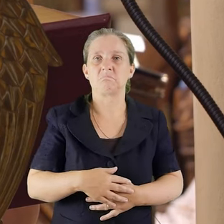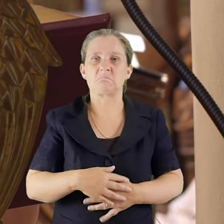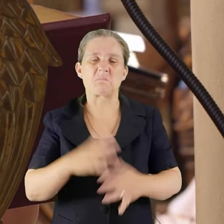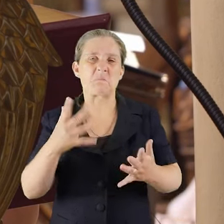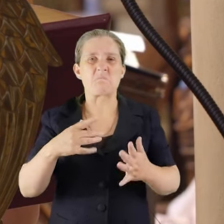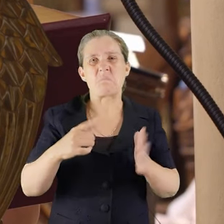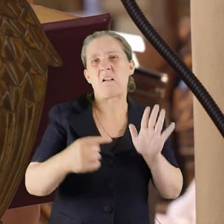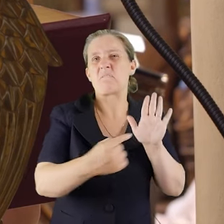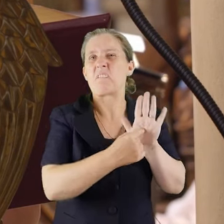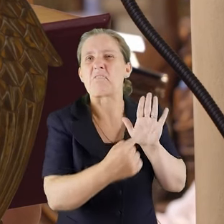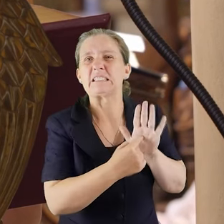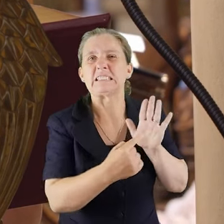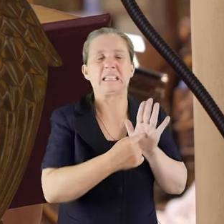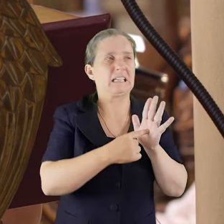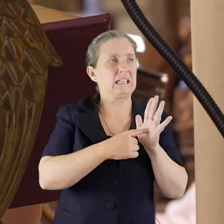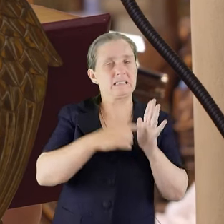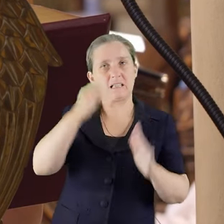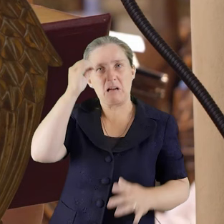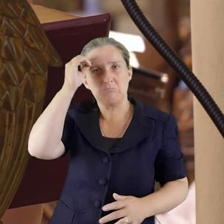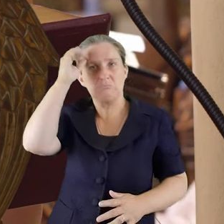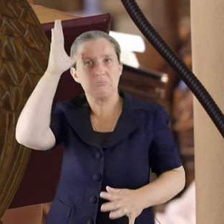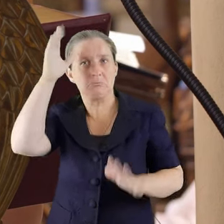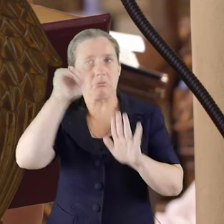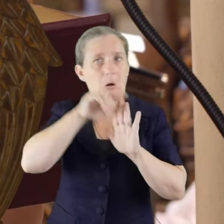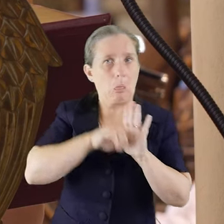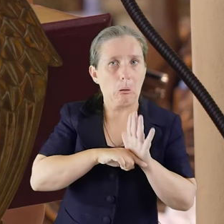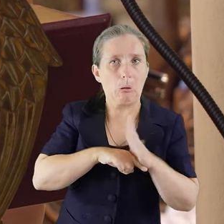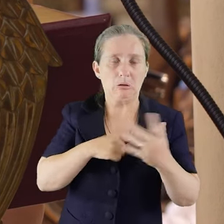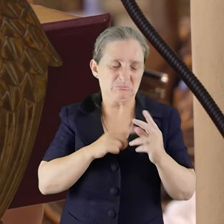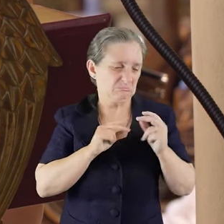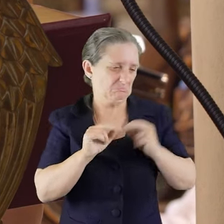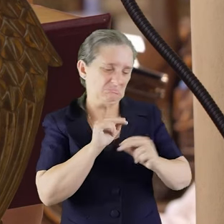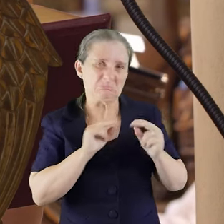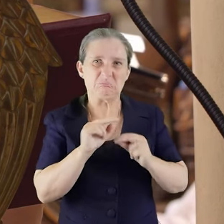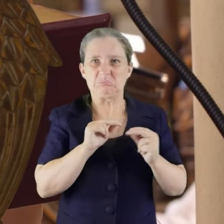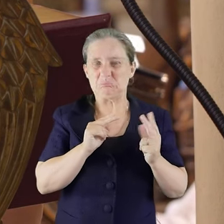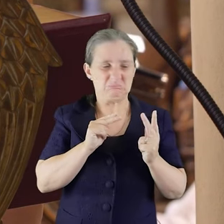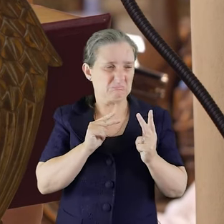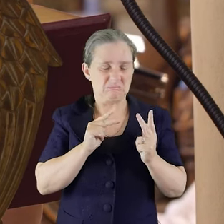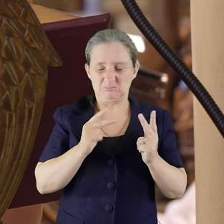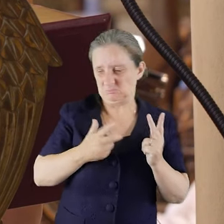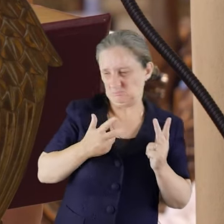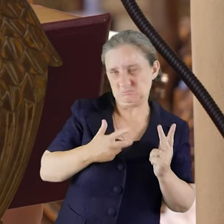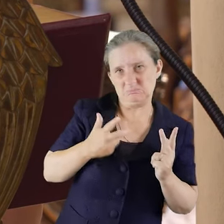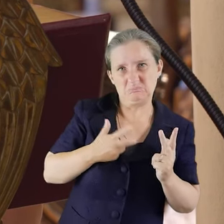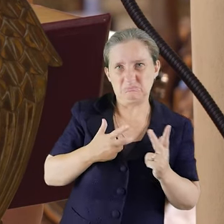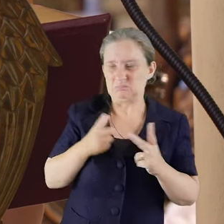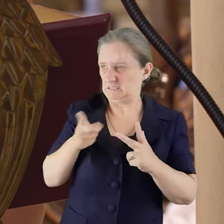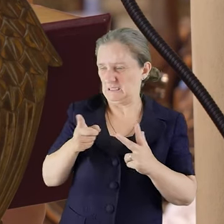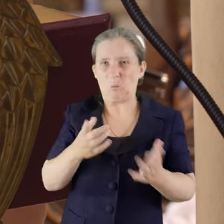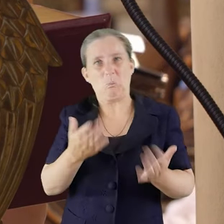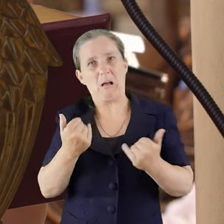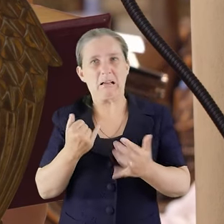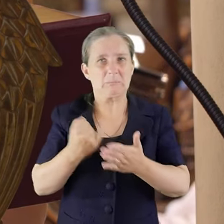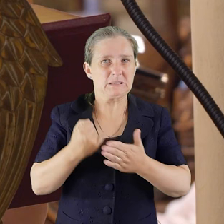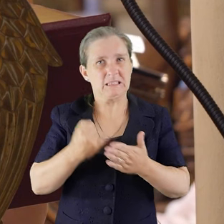the Pharisees and the scribes were grumbling and saying, "This fellow welcomes sinners and eats with